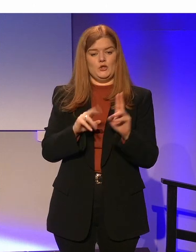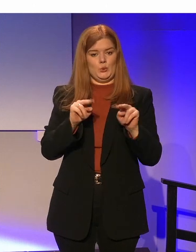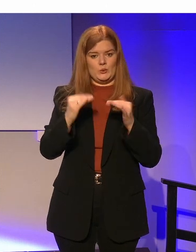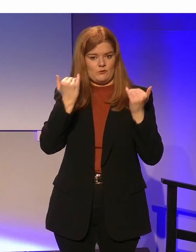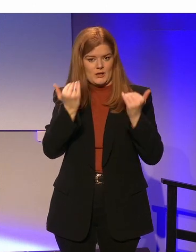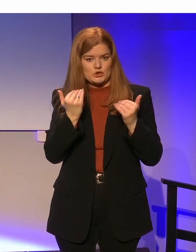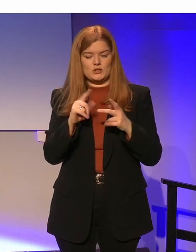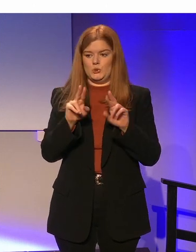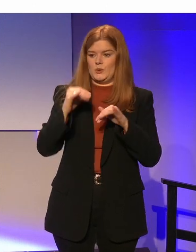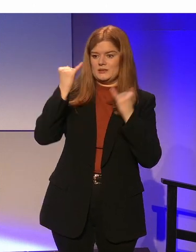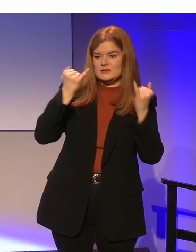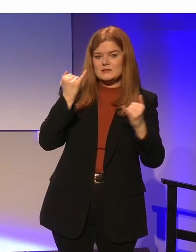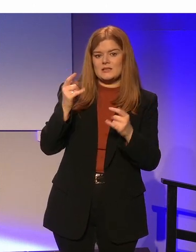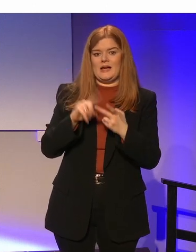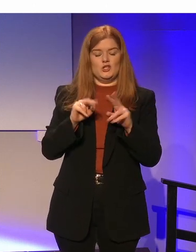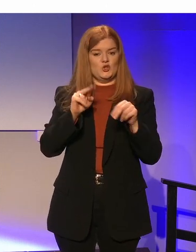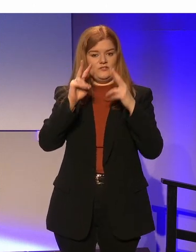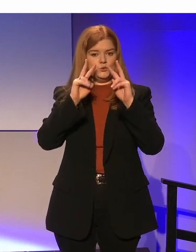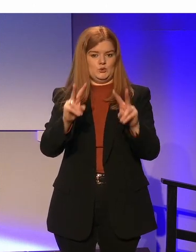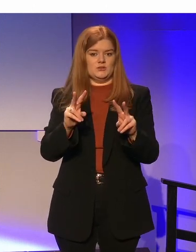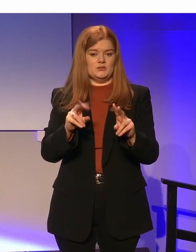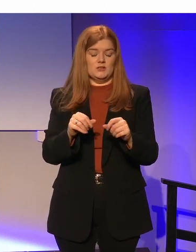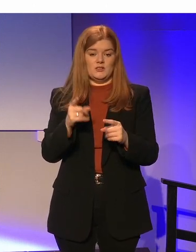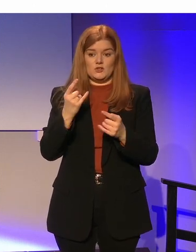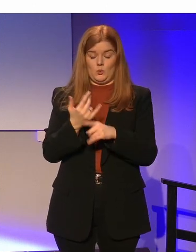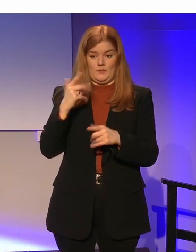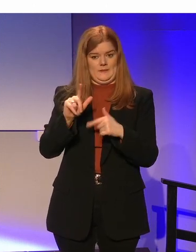new information, new ideas and new views, and